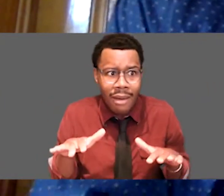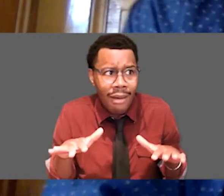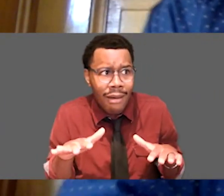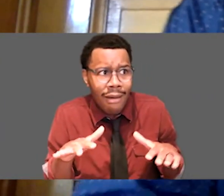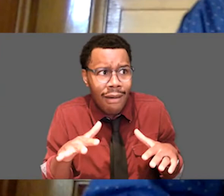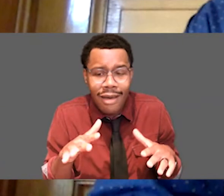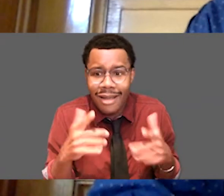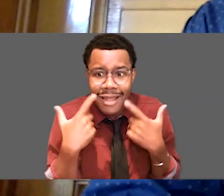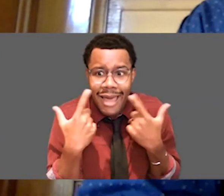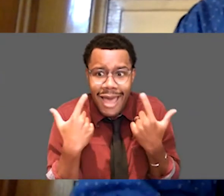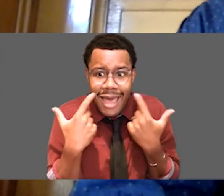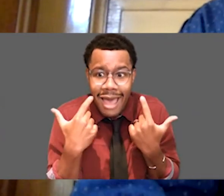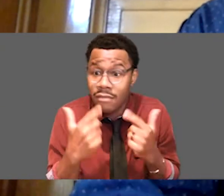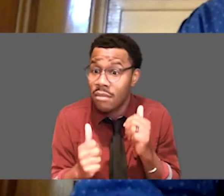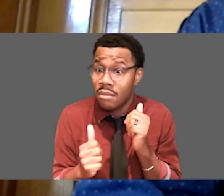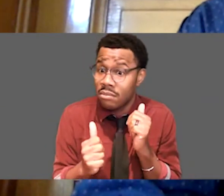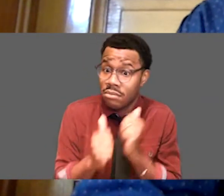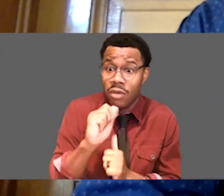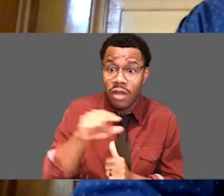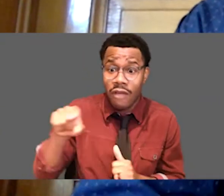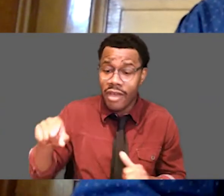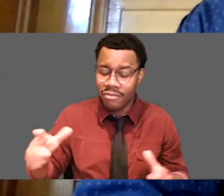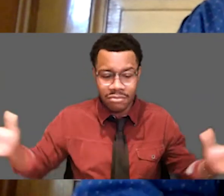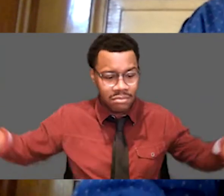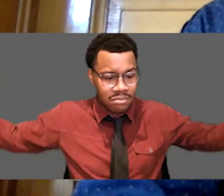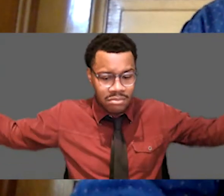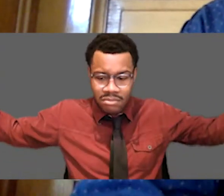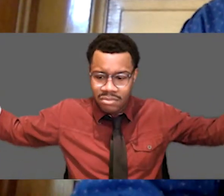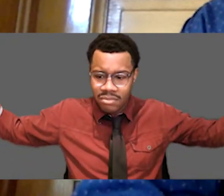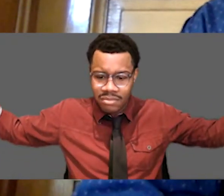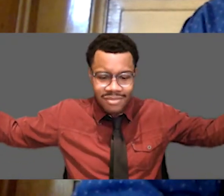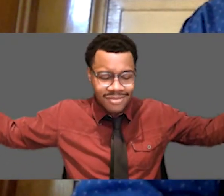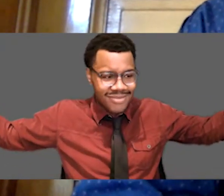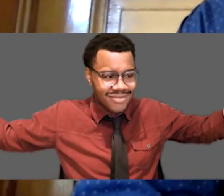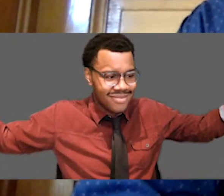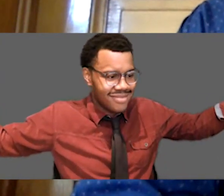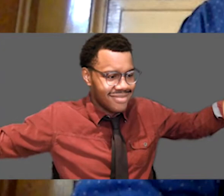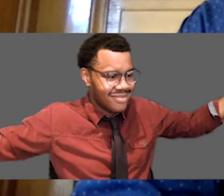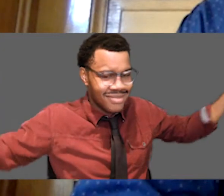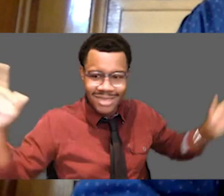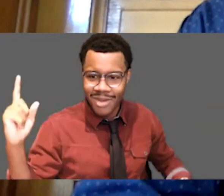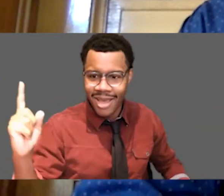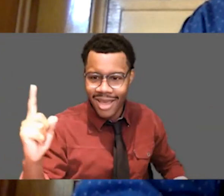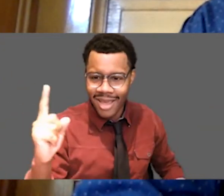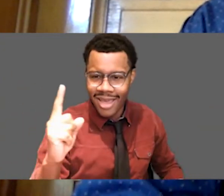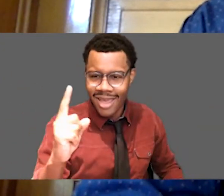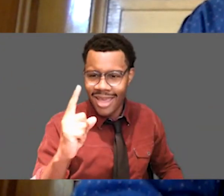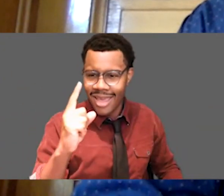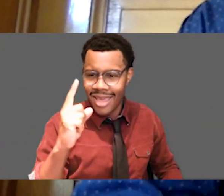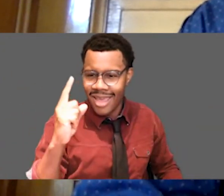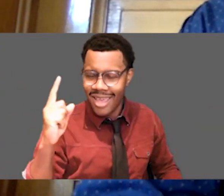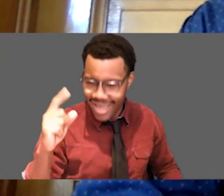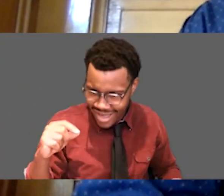spread wide their arms like crucified by awe and spun in slow, silent circles.